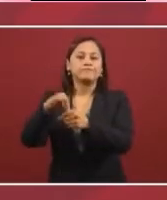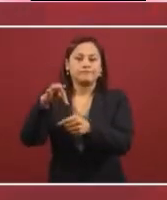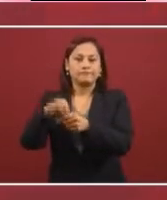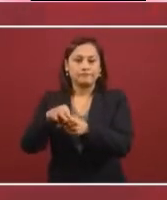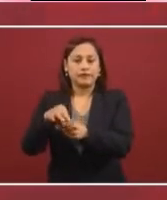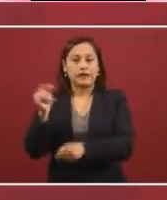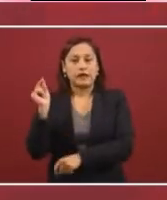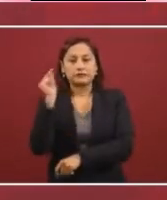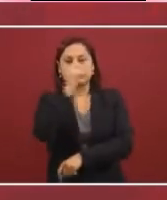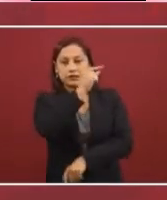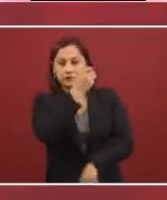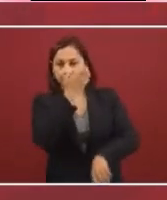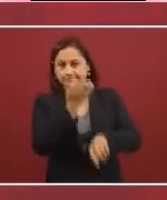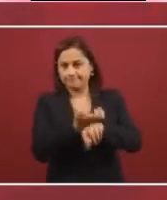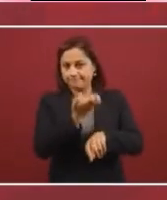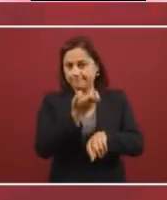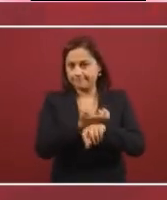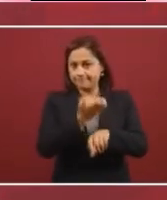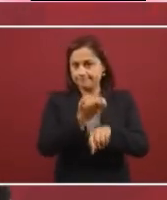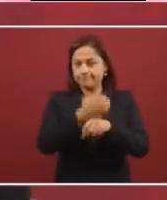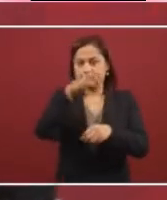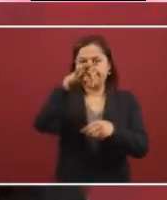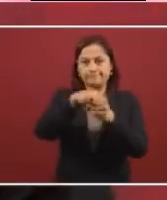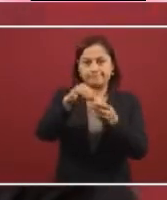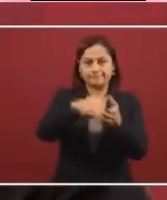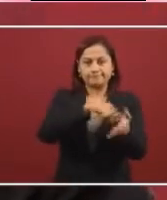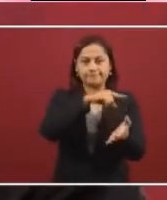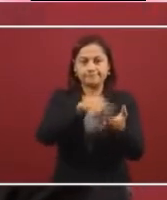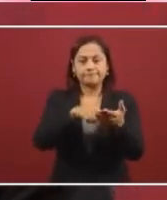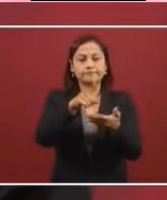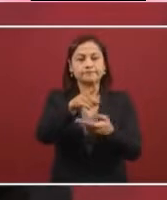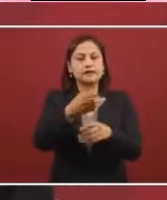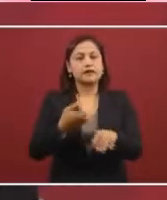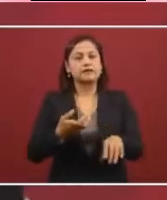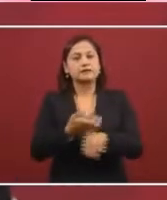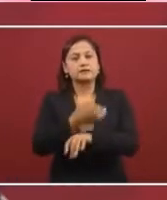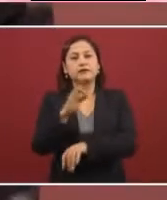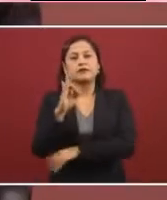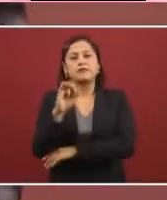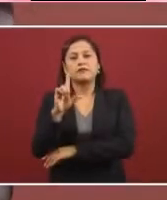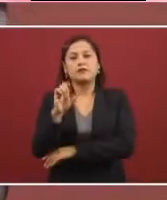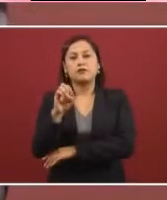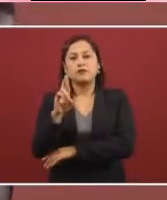in the U.S. in particular, and in Florida,